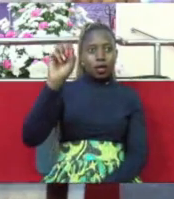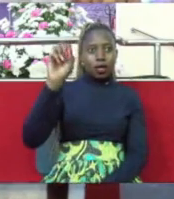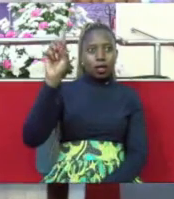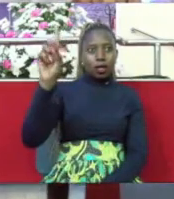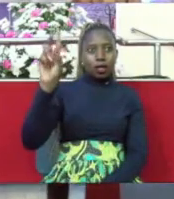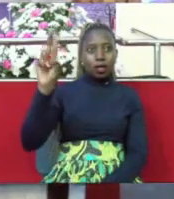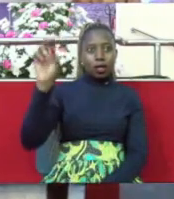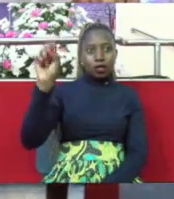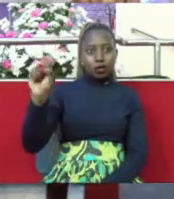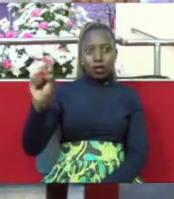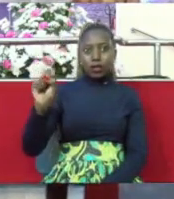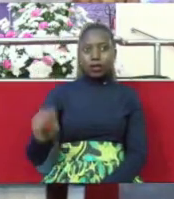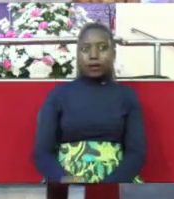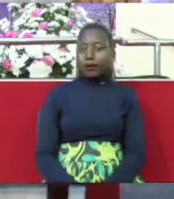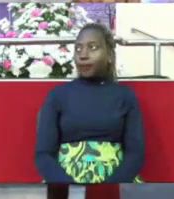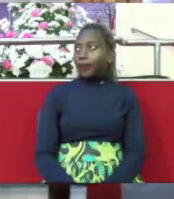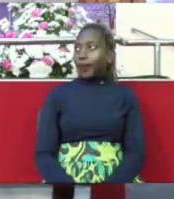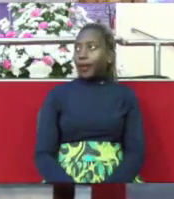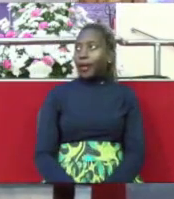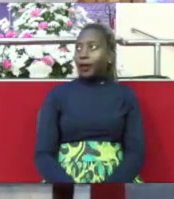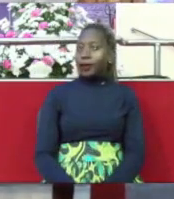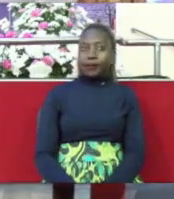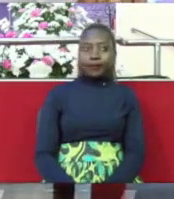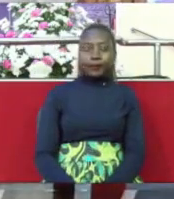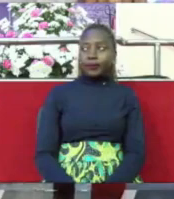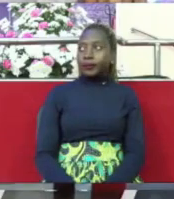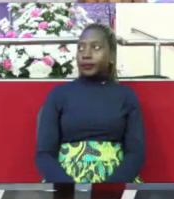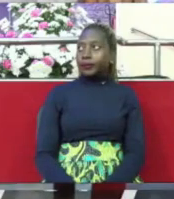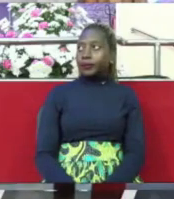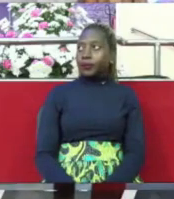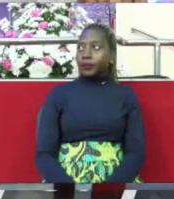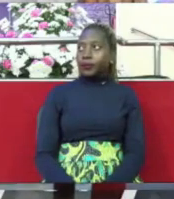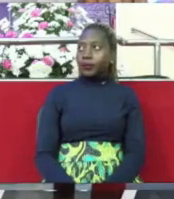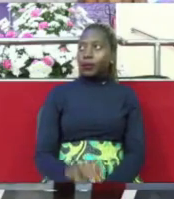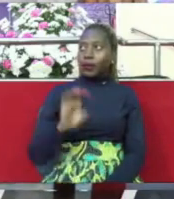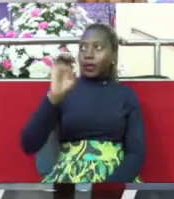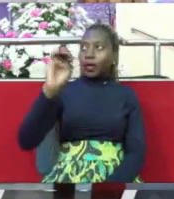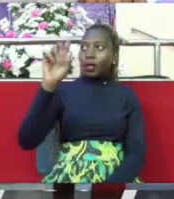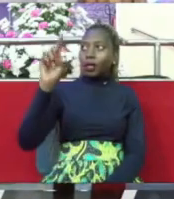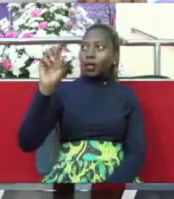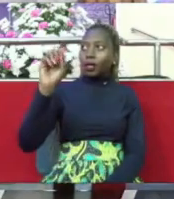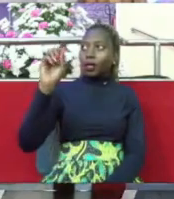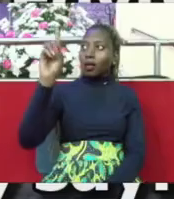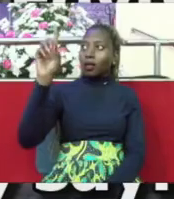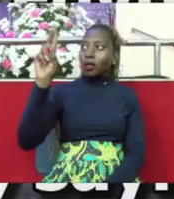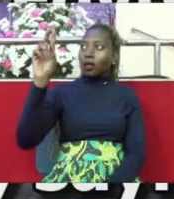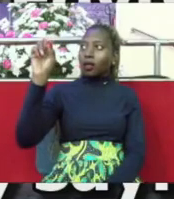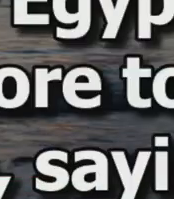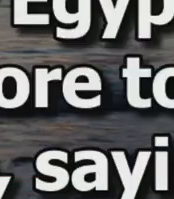33 mwanzo, kuanzia mwanzo. Hallelujah. Exodus 33, if it can be.